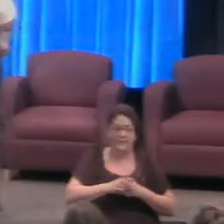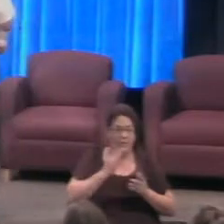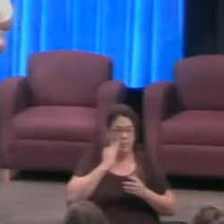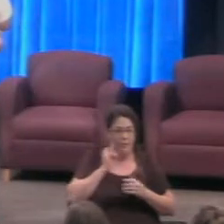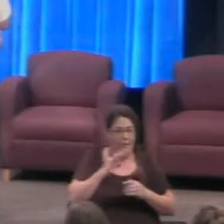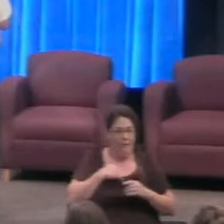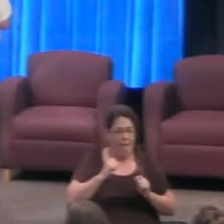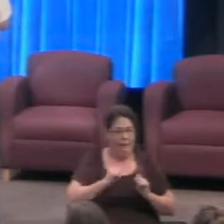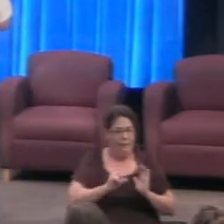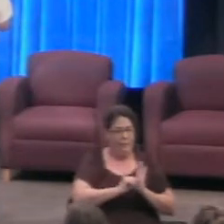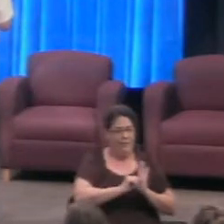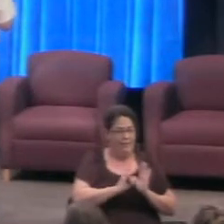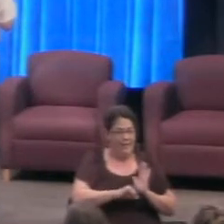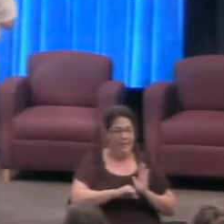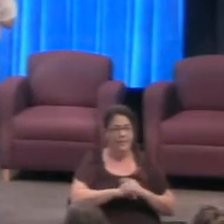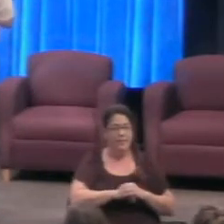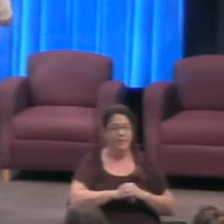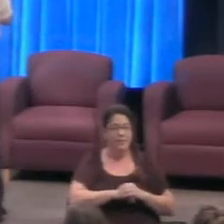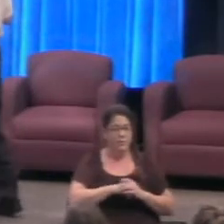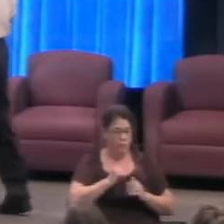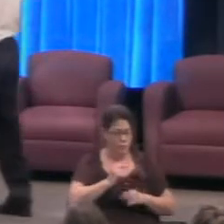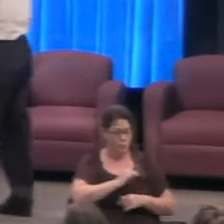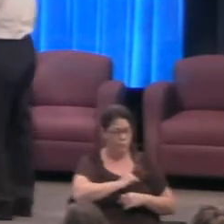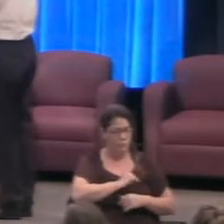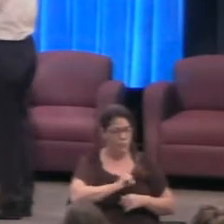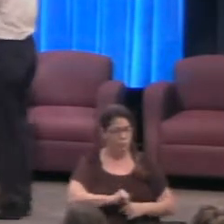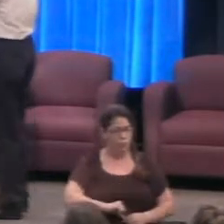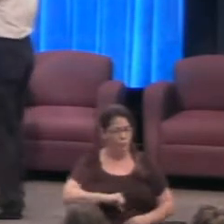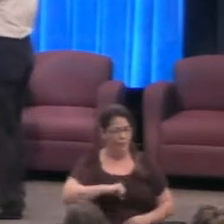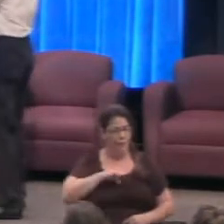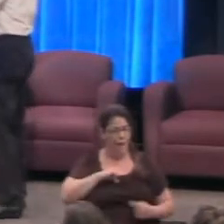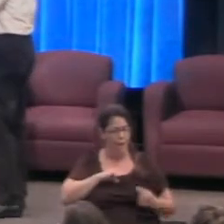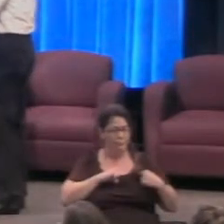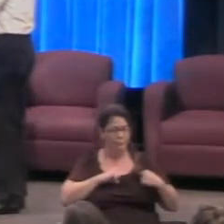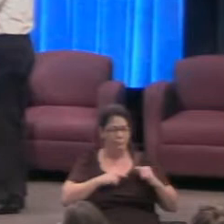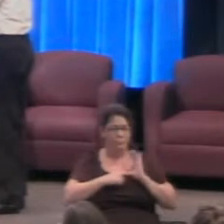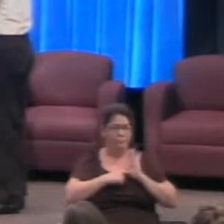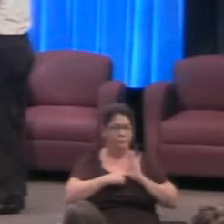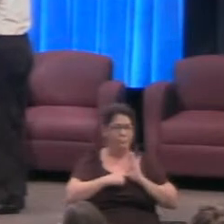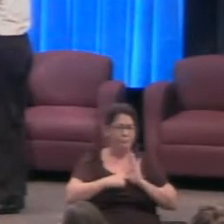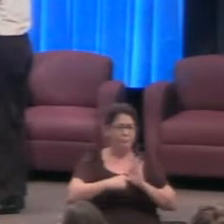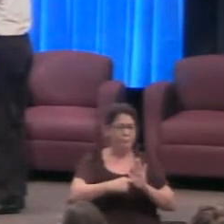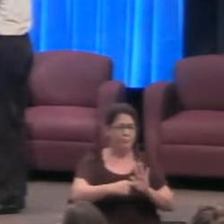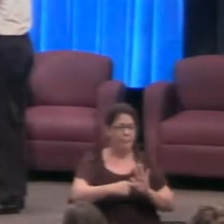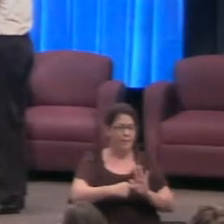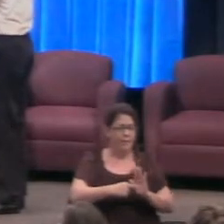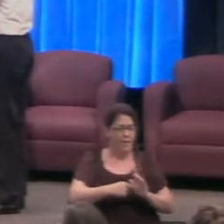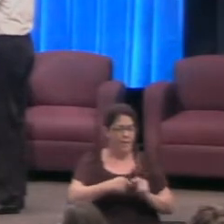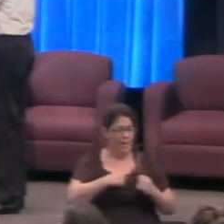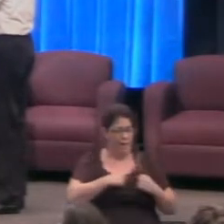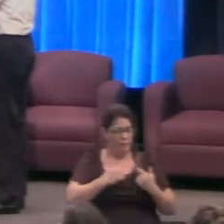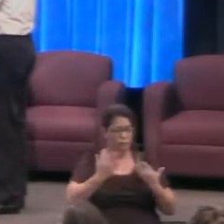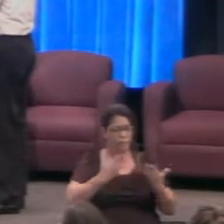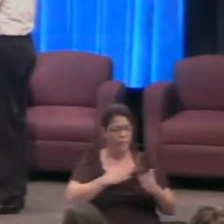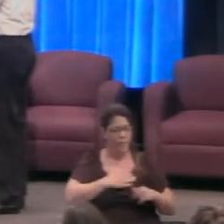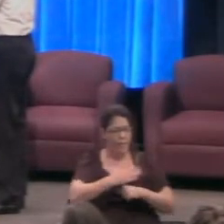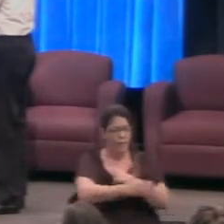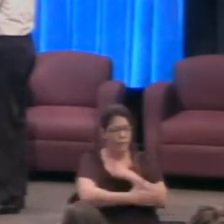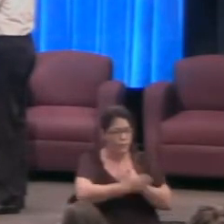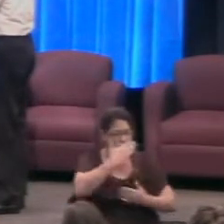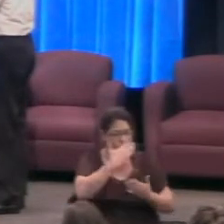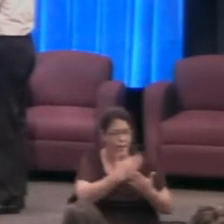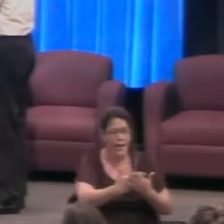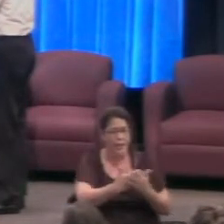This pin is to be worn with pride. It signifies to all that the wearer has served their country well and